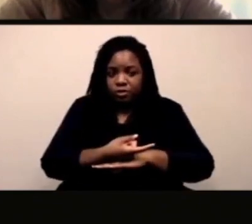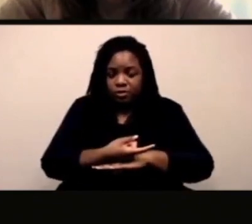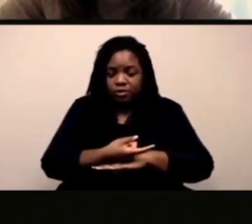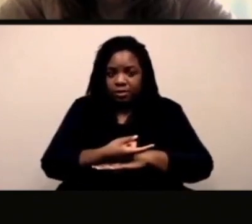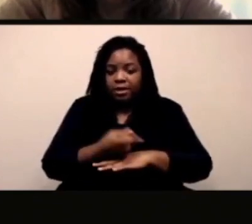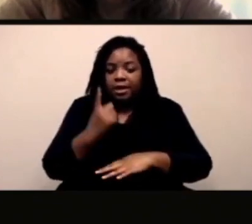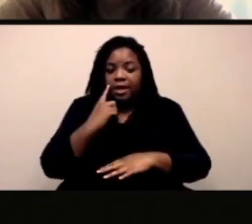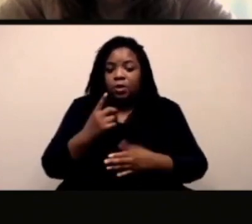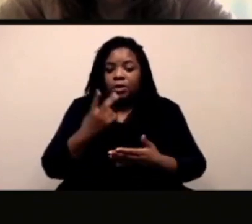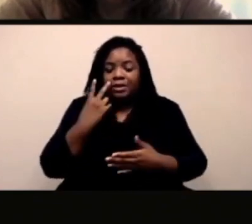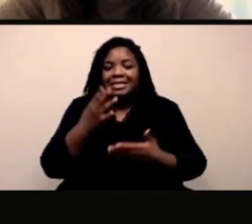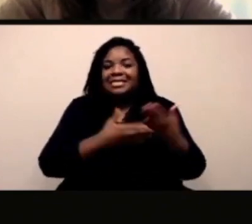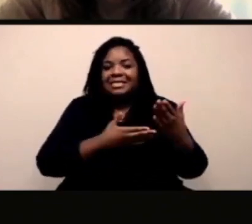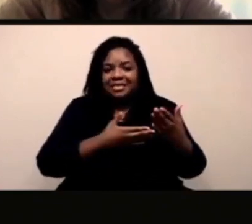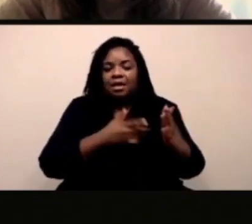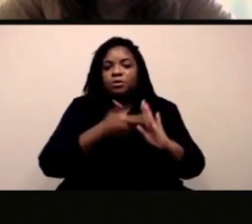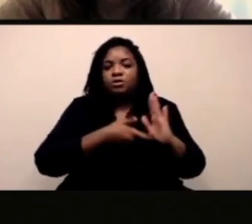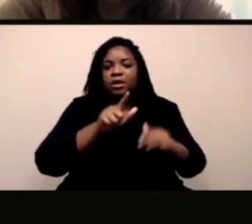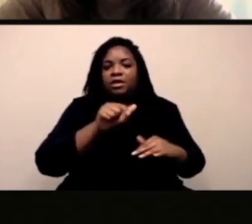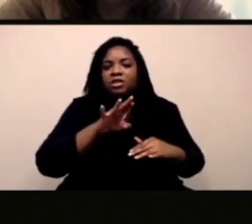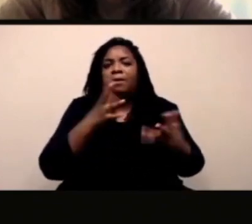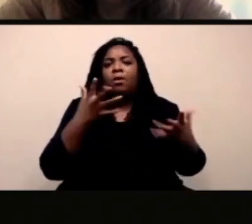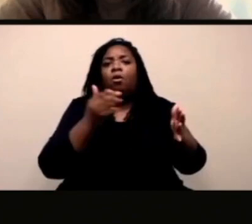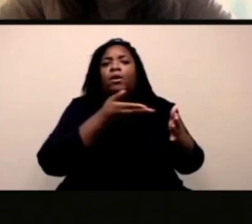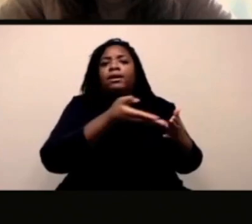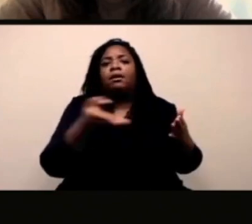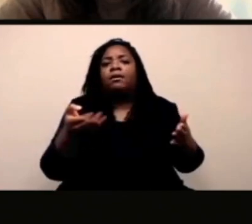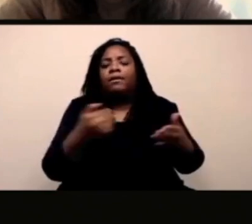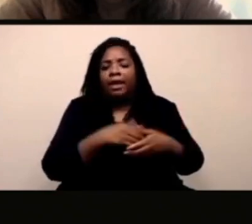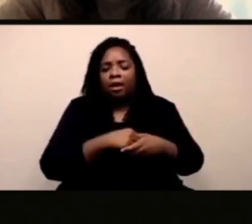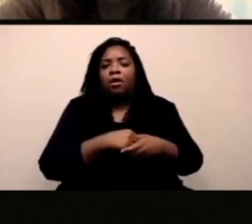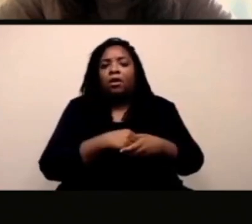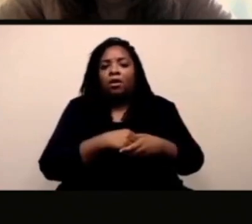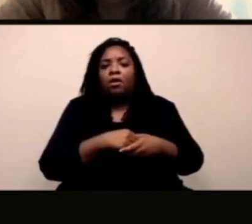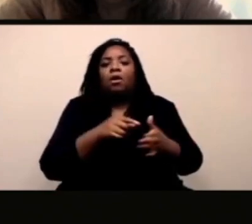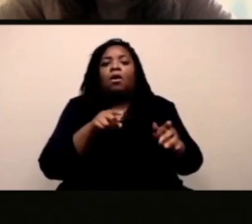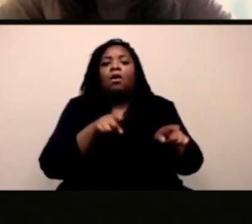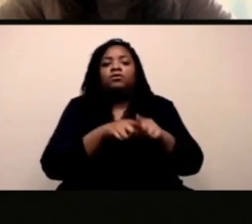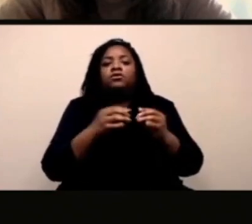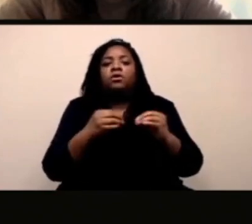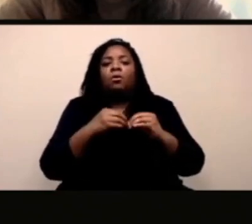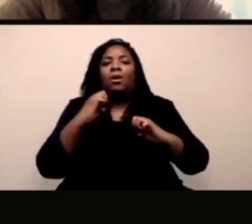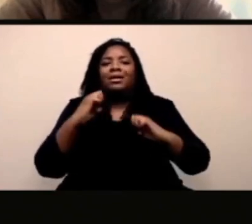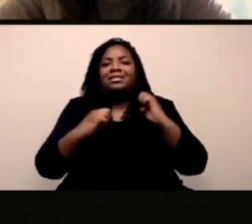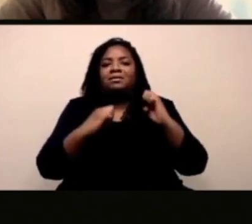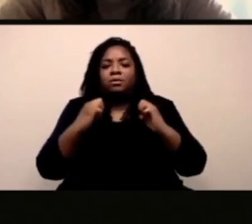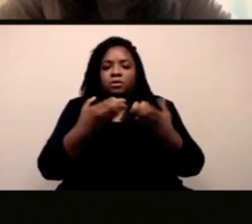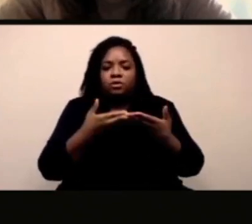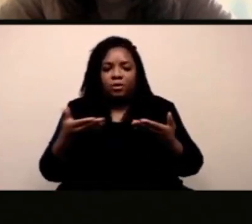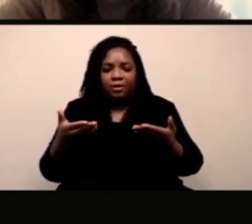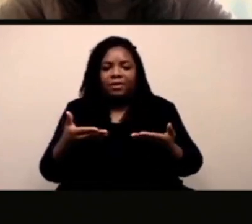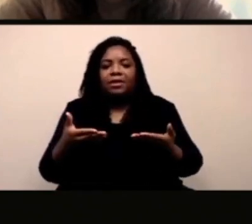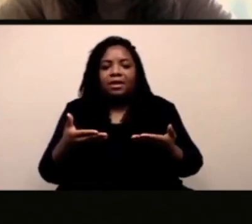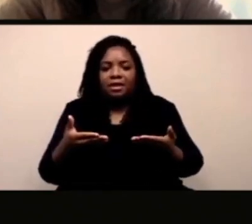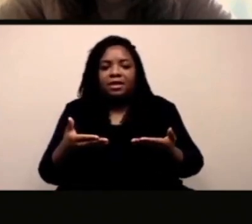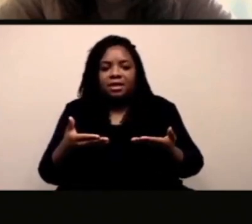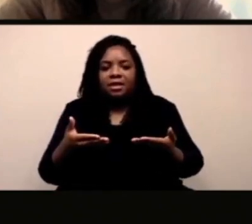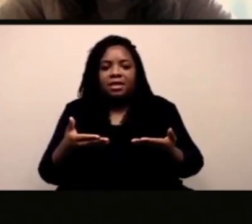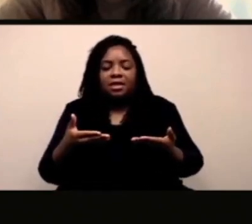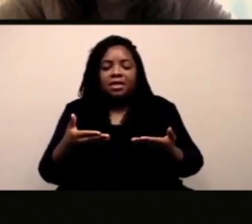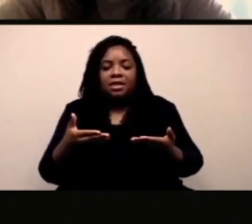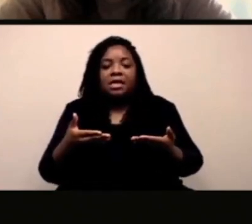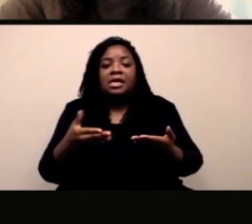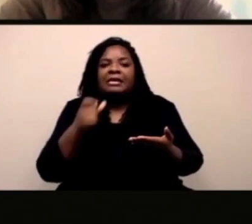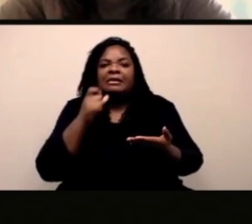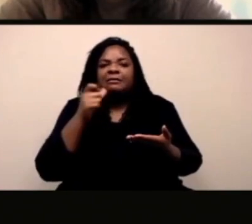explore some of the Scratch Labs that are out and a more experimental thing that we're trying out that is not